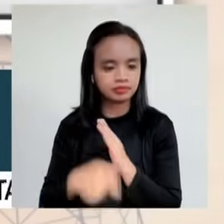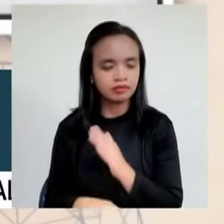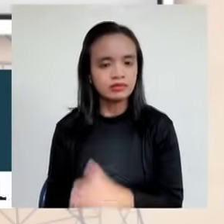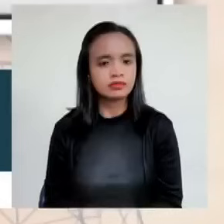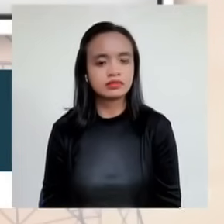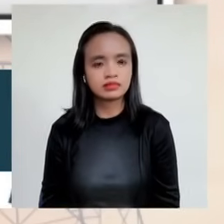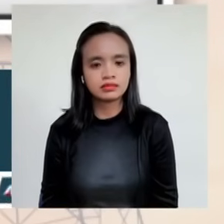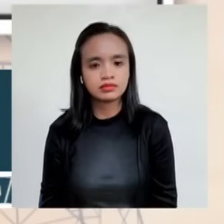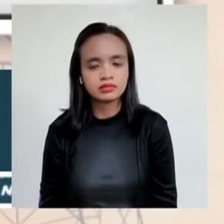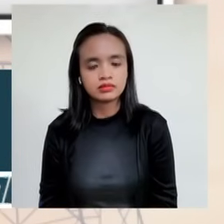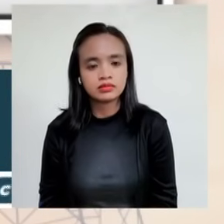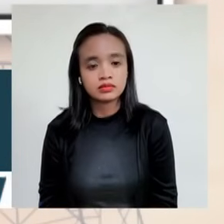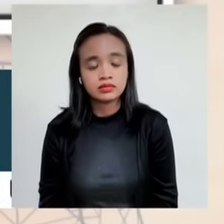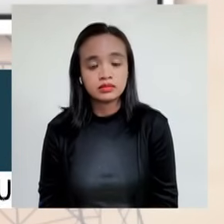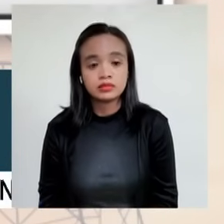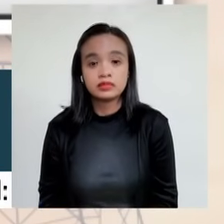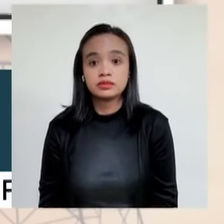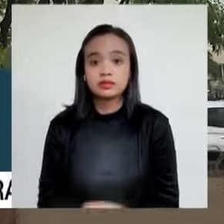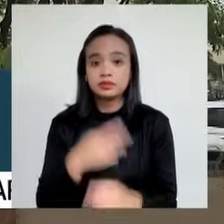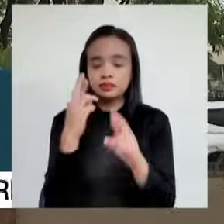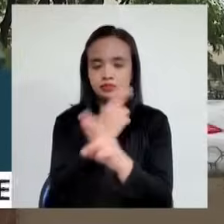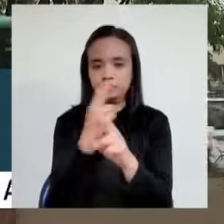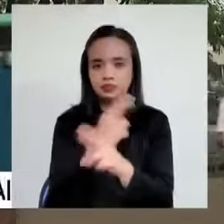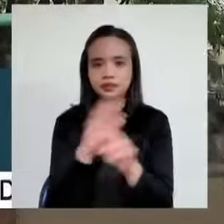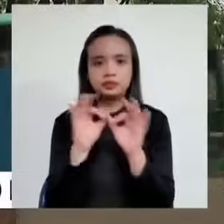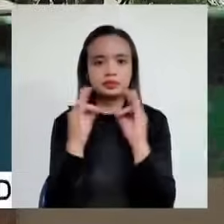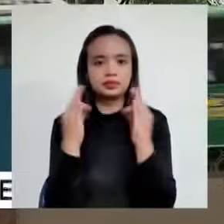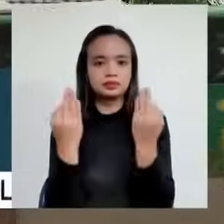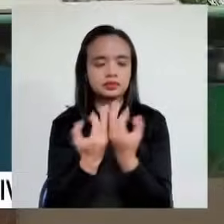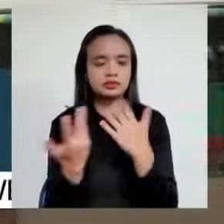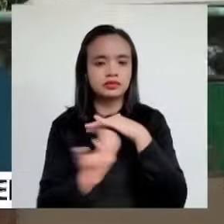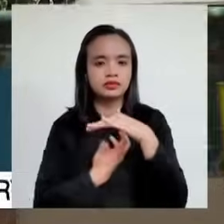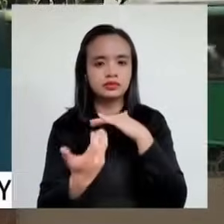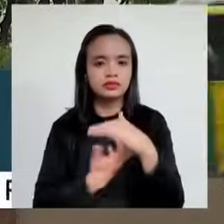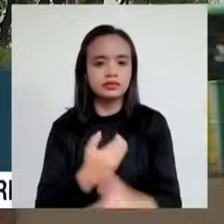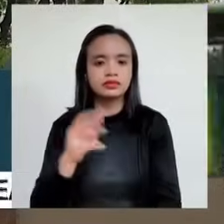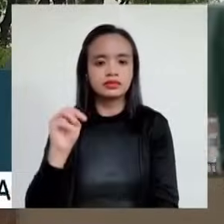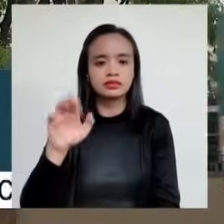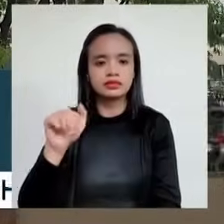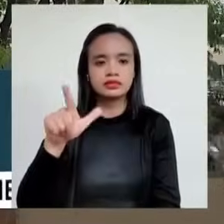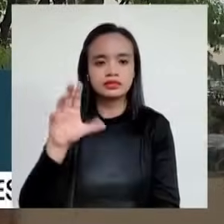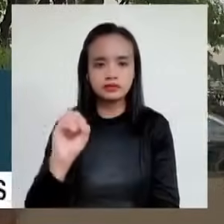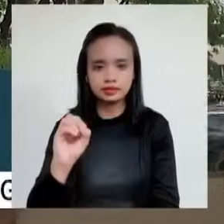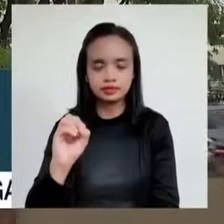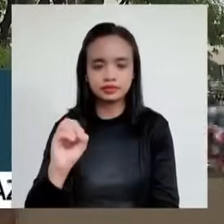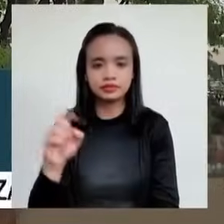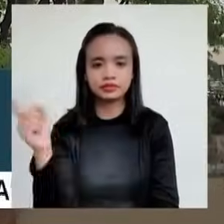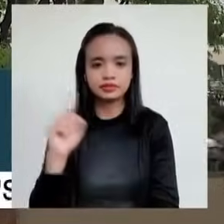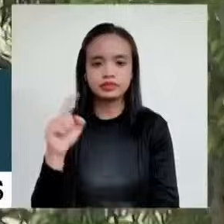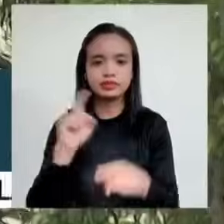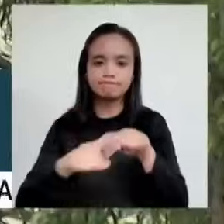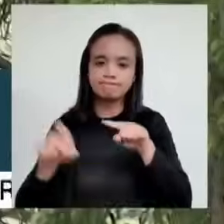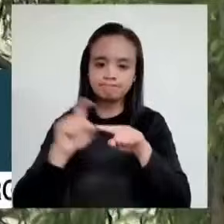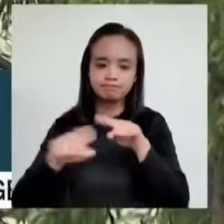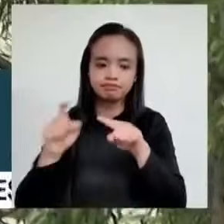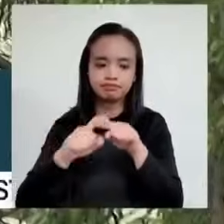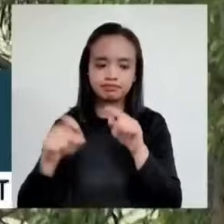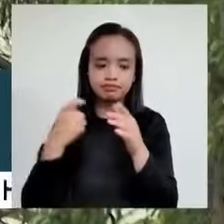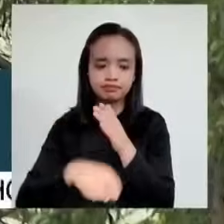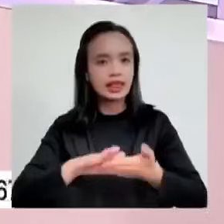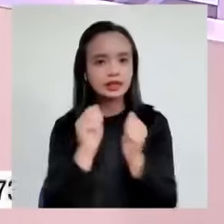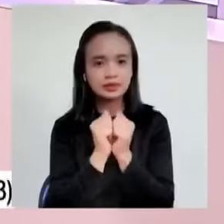for regular household consumers. Meralco attributed the increase to the uptick of electricity prices at the spot